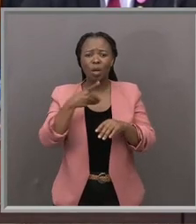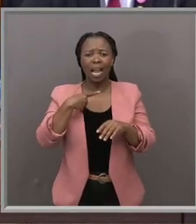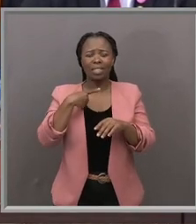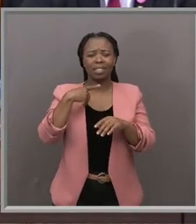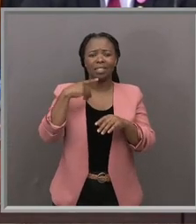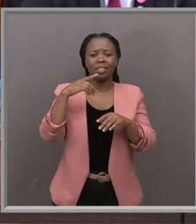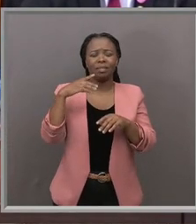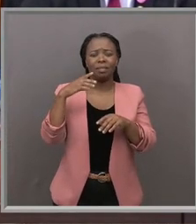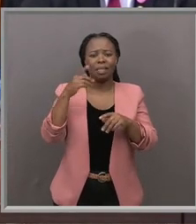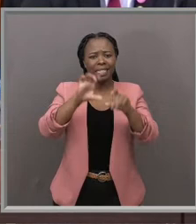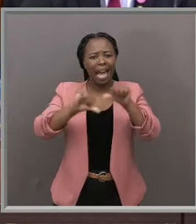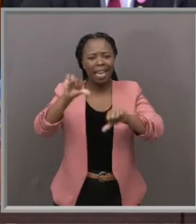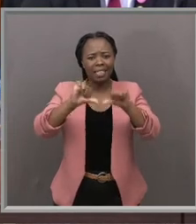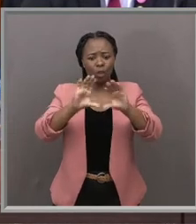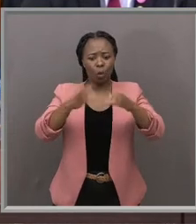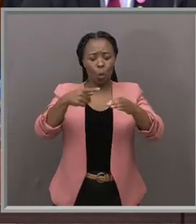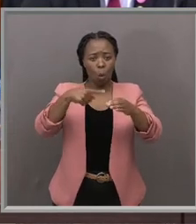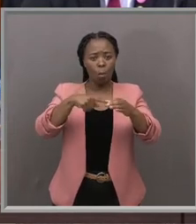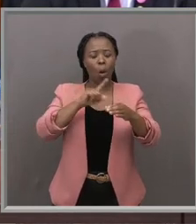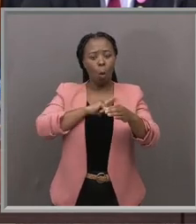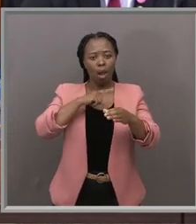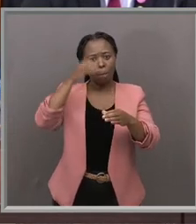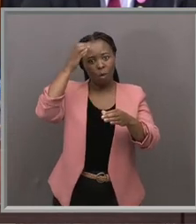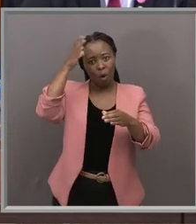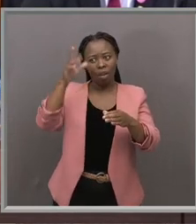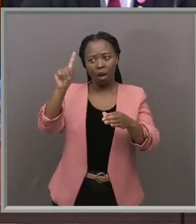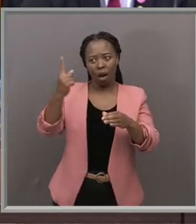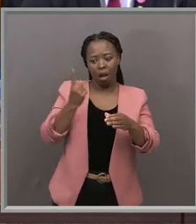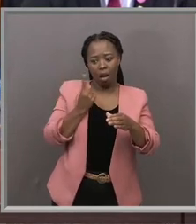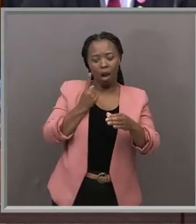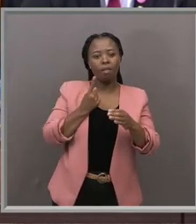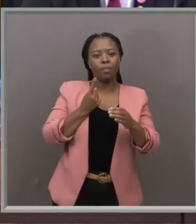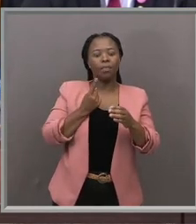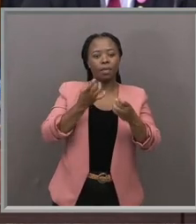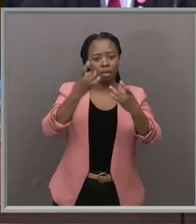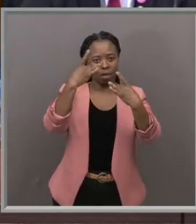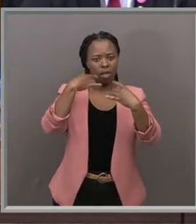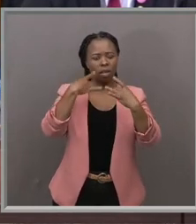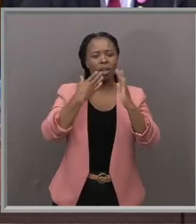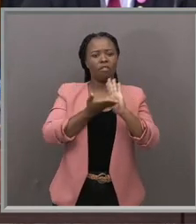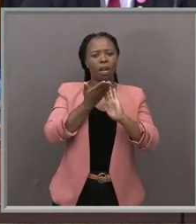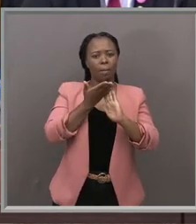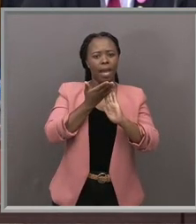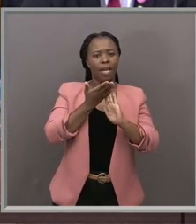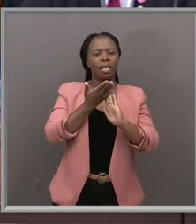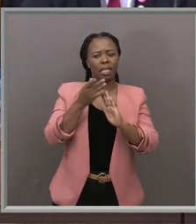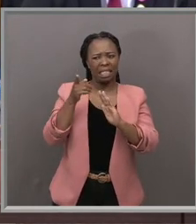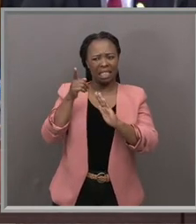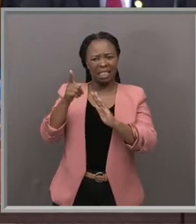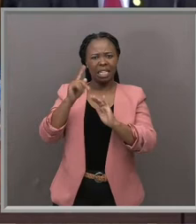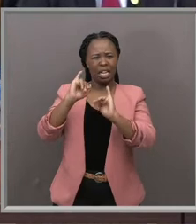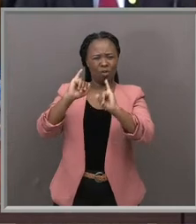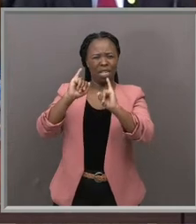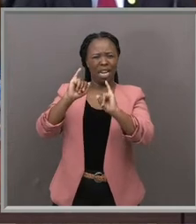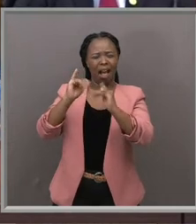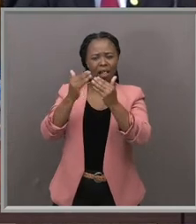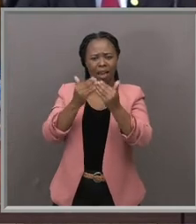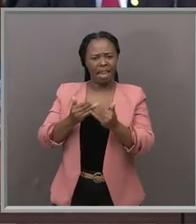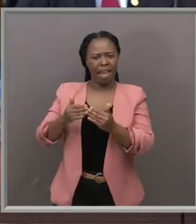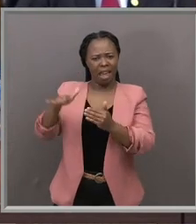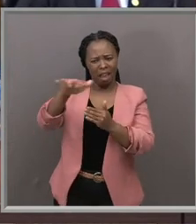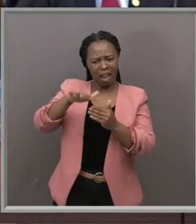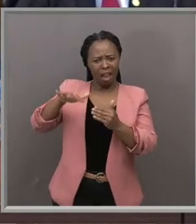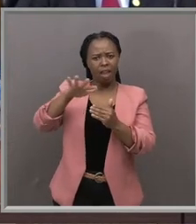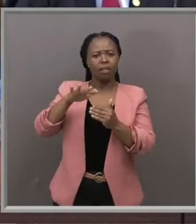of the professors came to give us feedback and is a clinician, a critical care practitioner